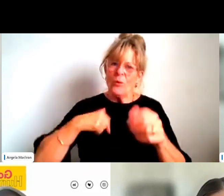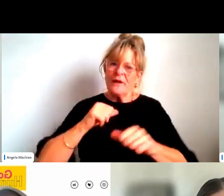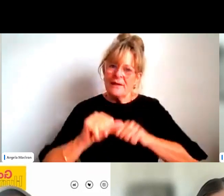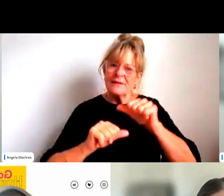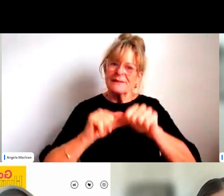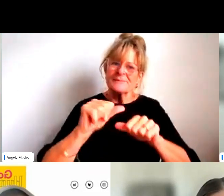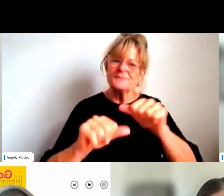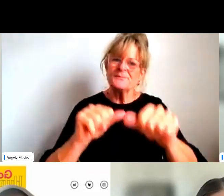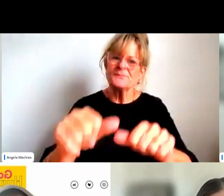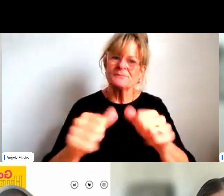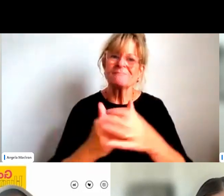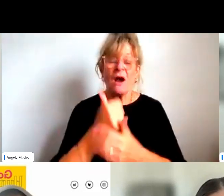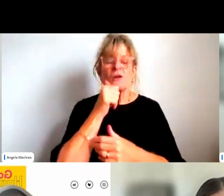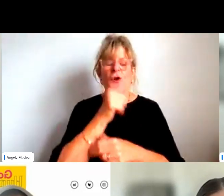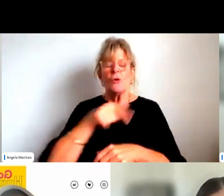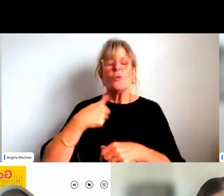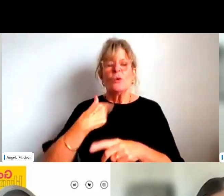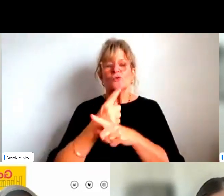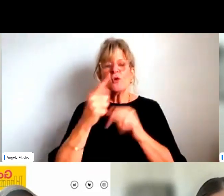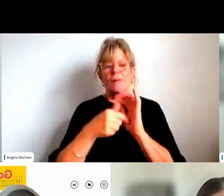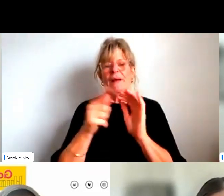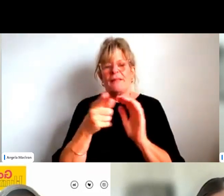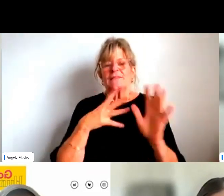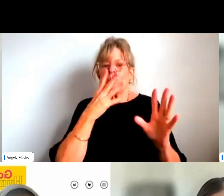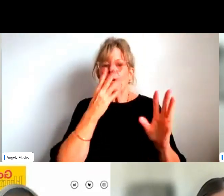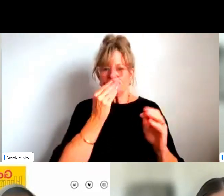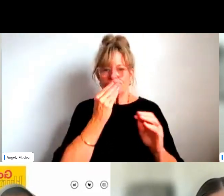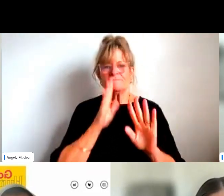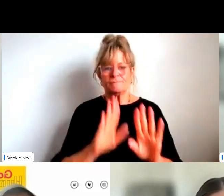and so I know we're going to get into that. So I, I might leave it there.